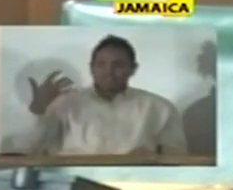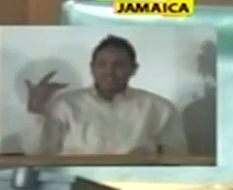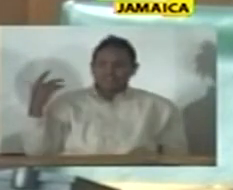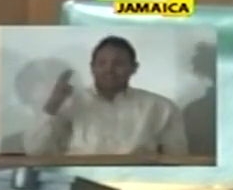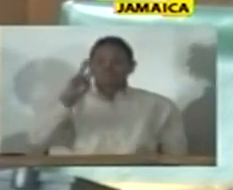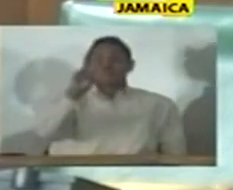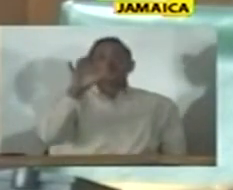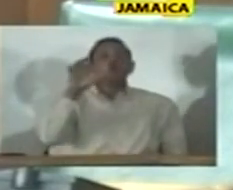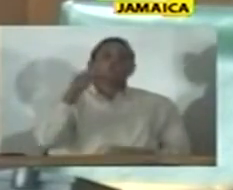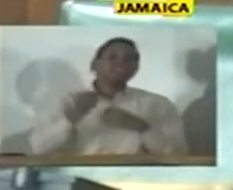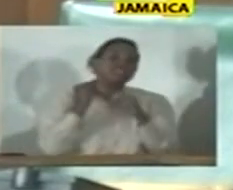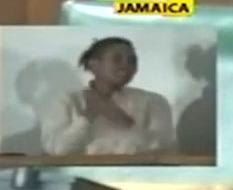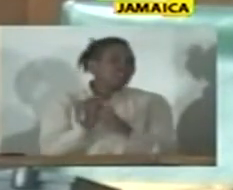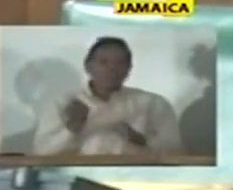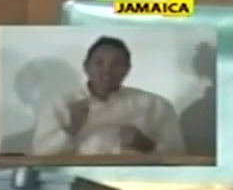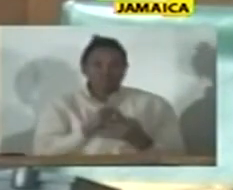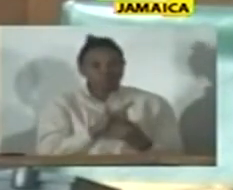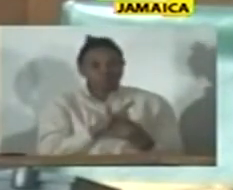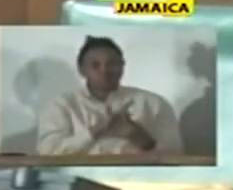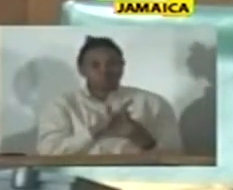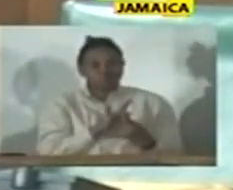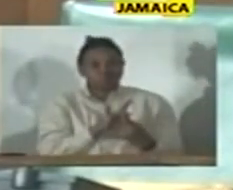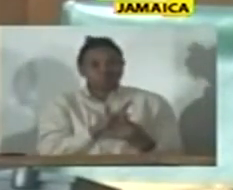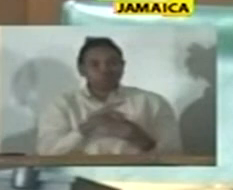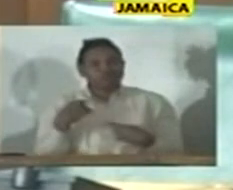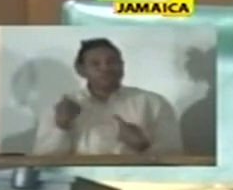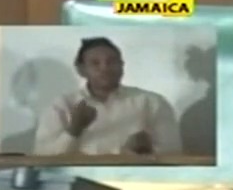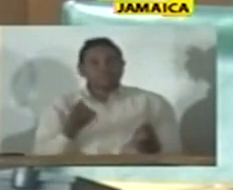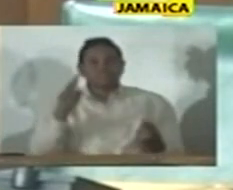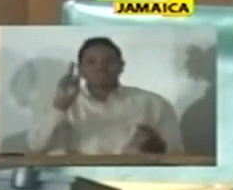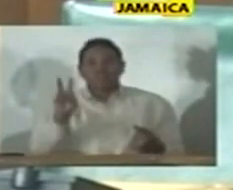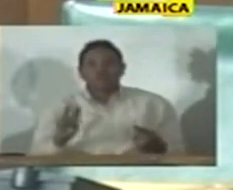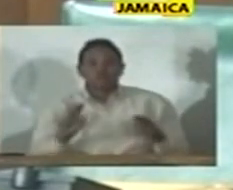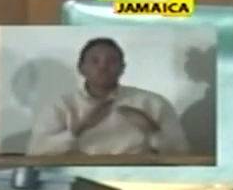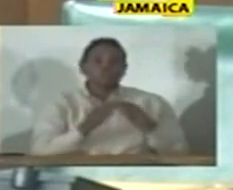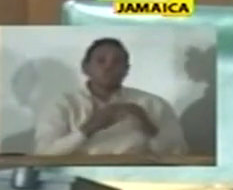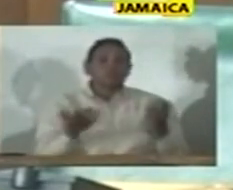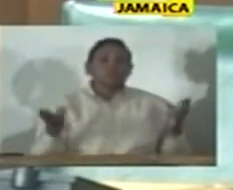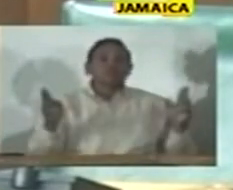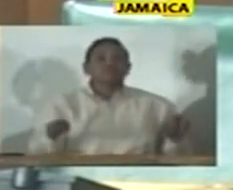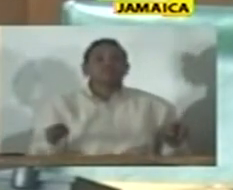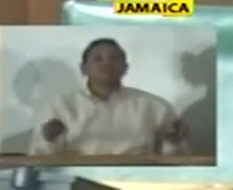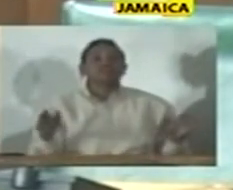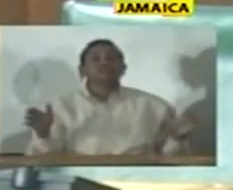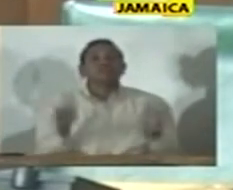200 years when the Jamaica letter was received by Venezuelan liberator Simon